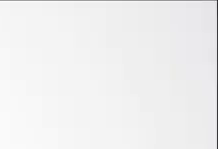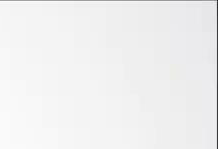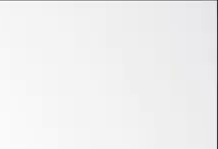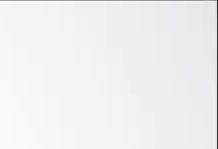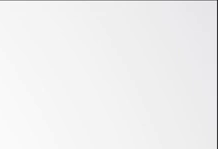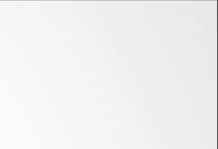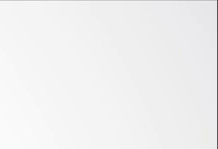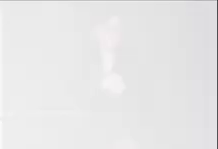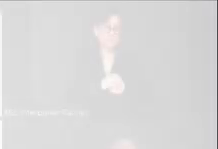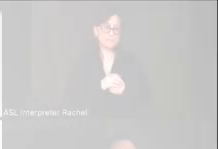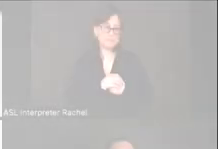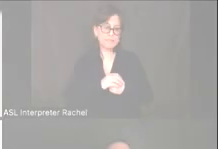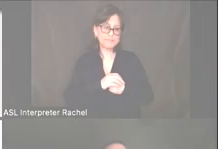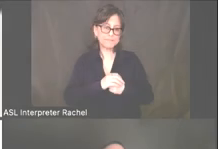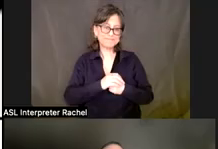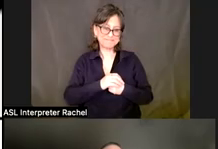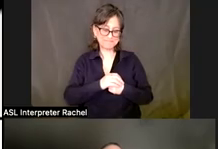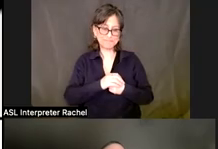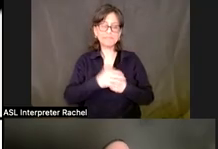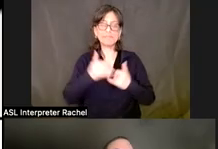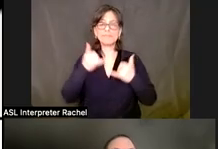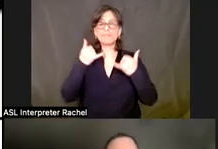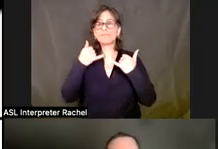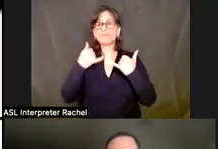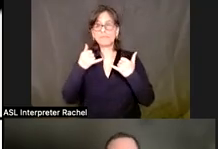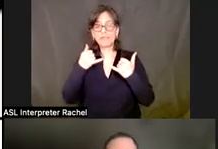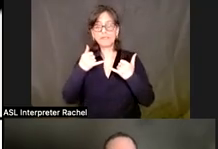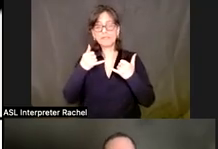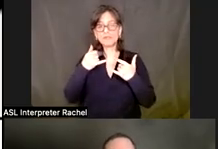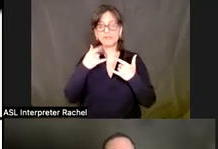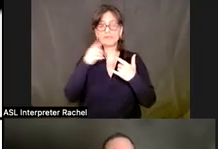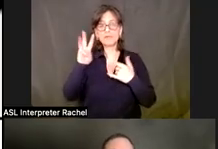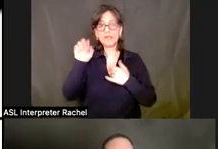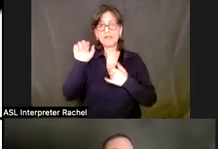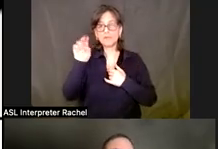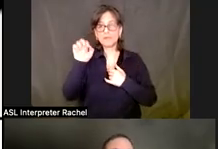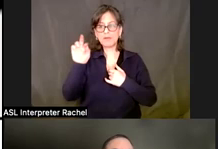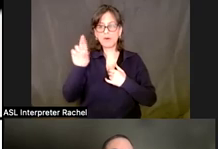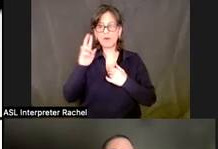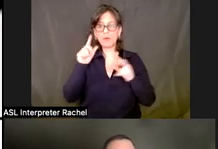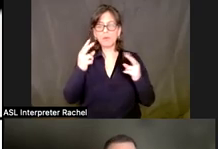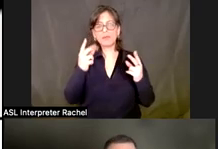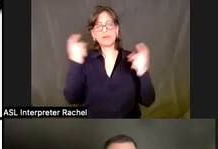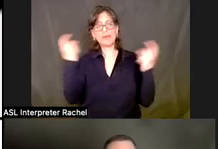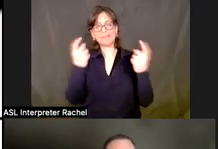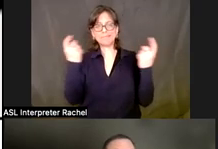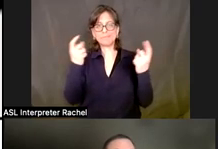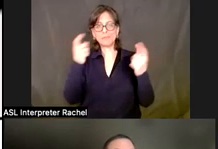Thank you all for joining. Today's webinar from the Earthquake Country Alliance is the San Simeon Earthquake 20th Anniversary.